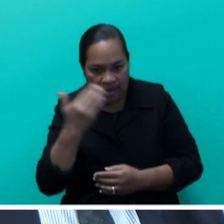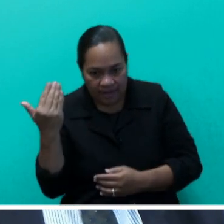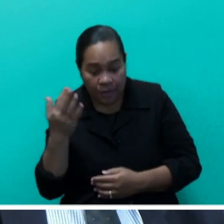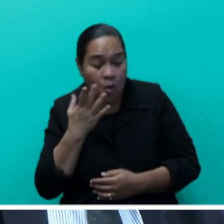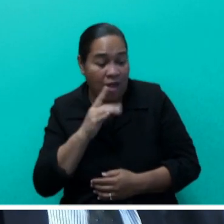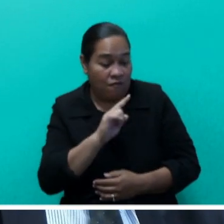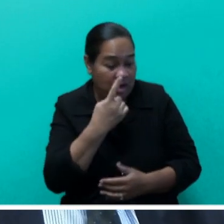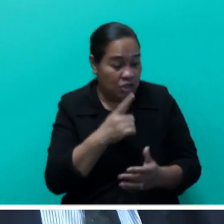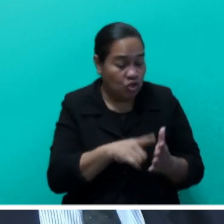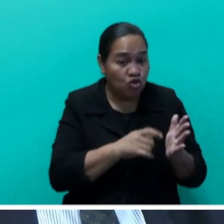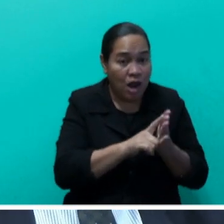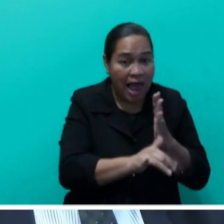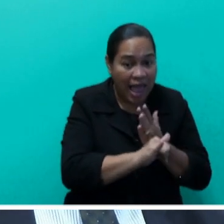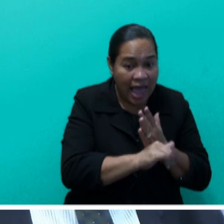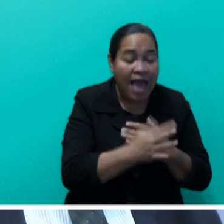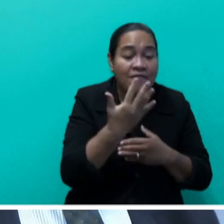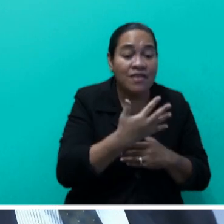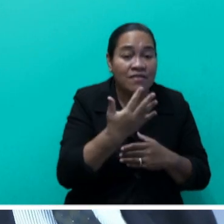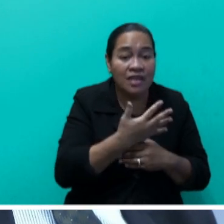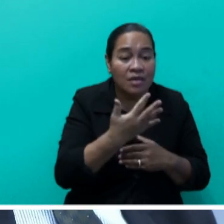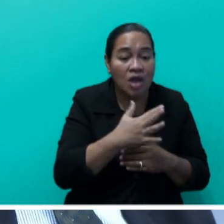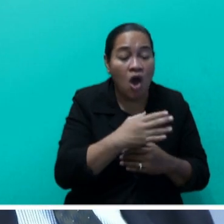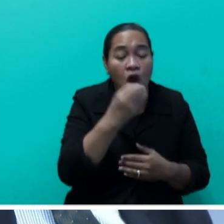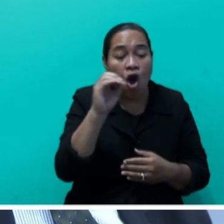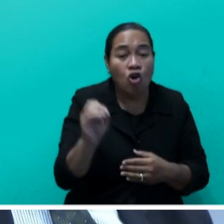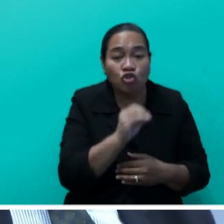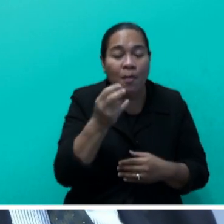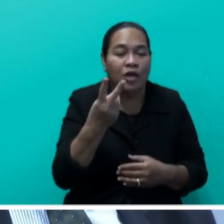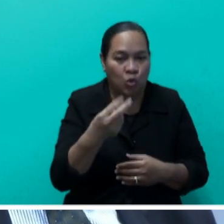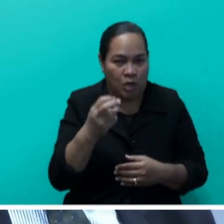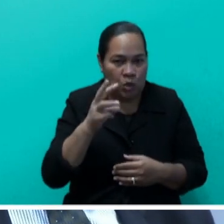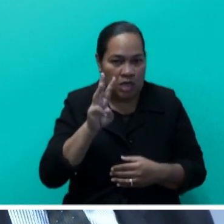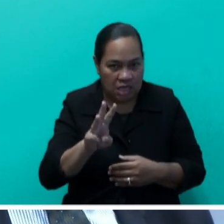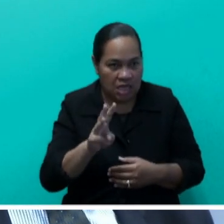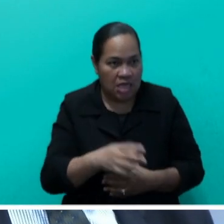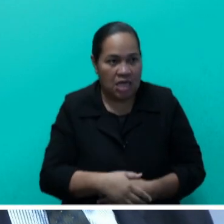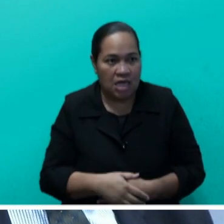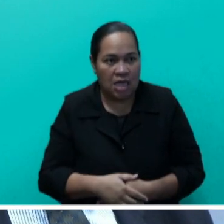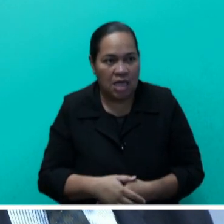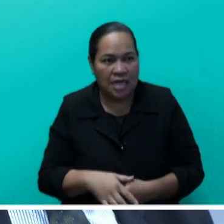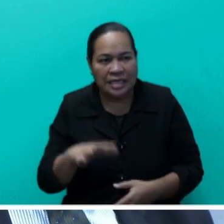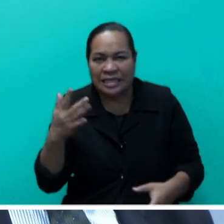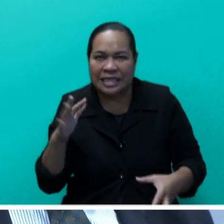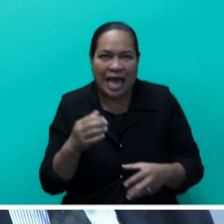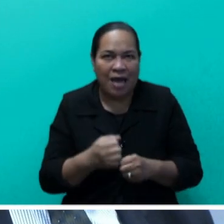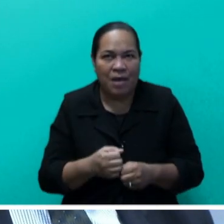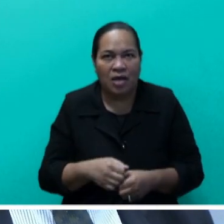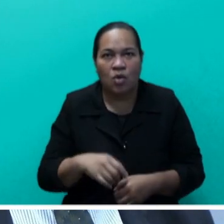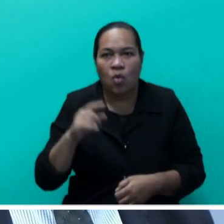July to 15th October 2023. That's around 107